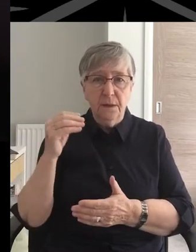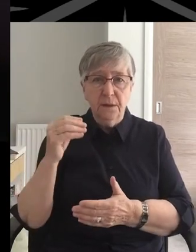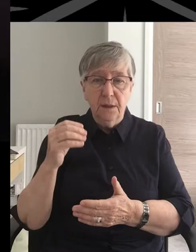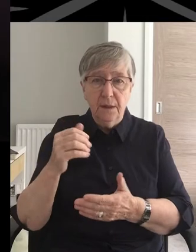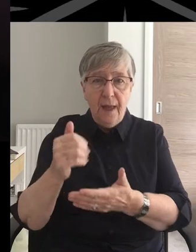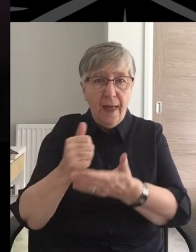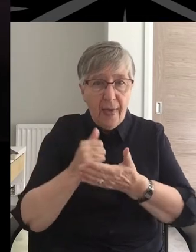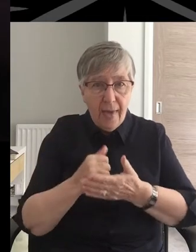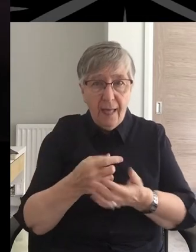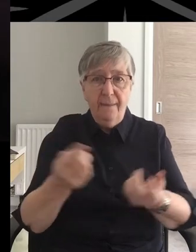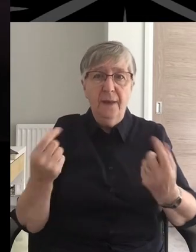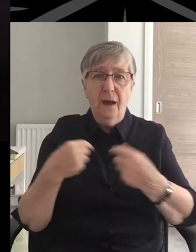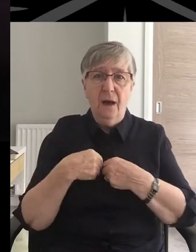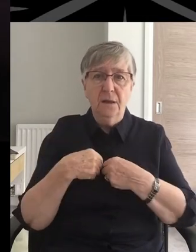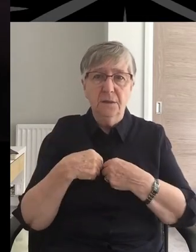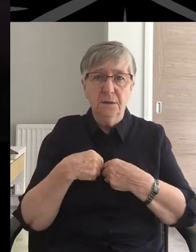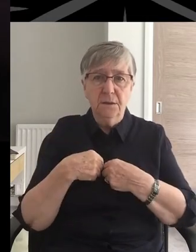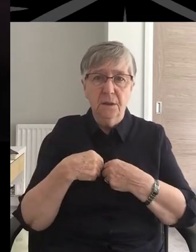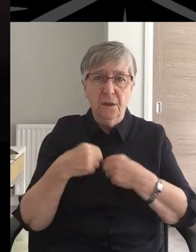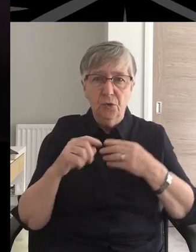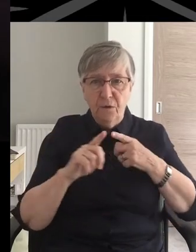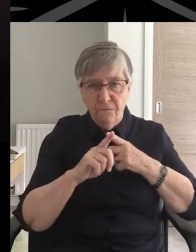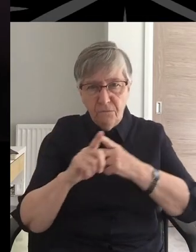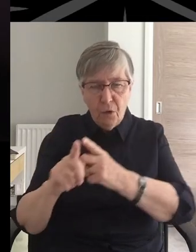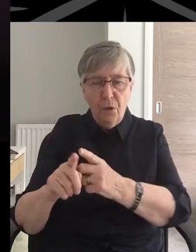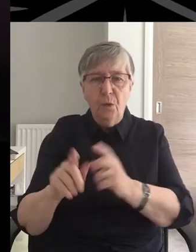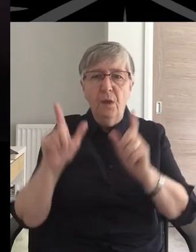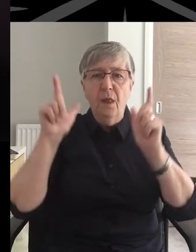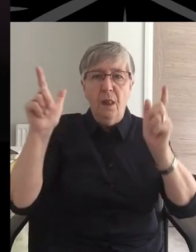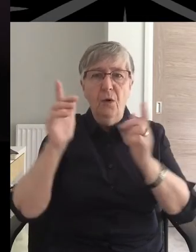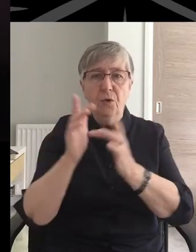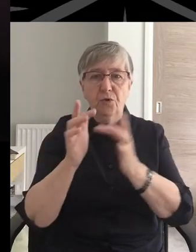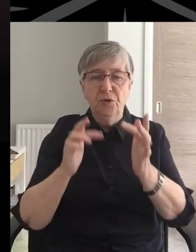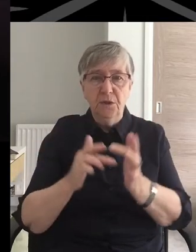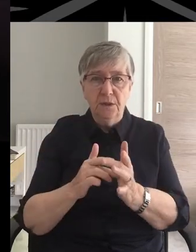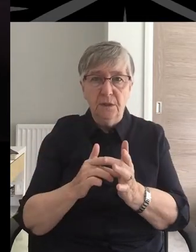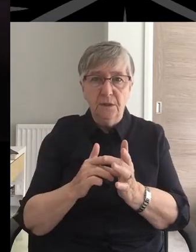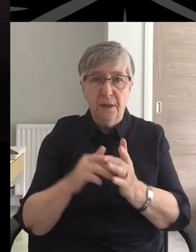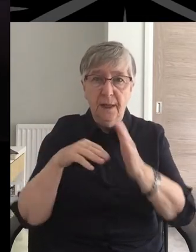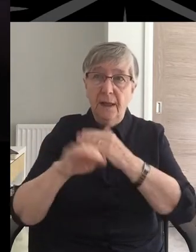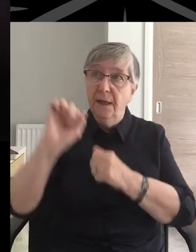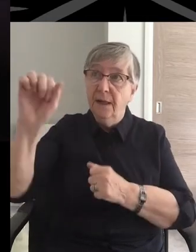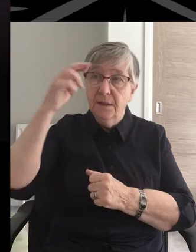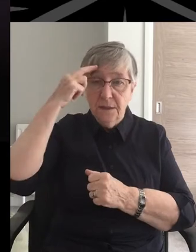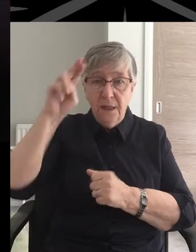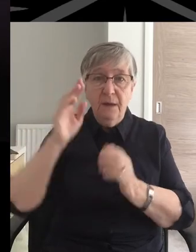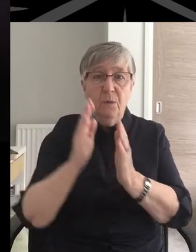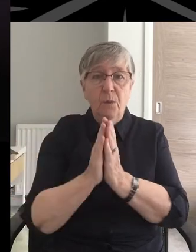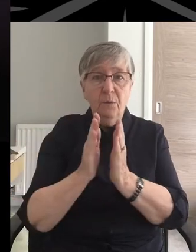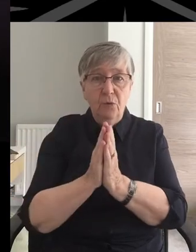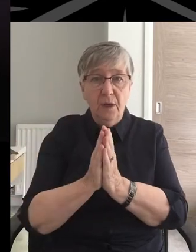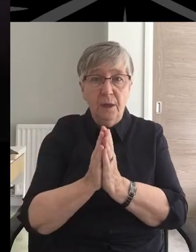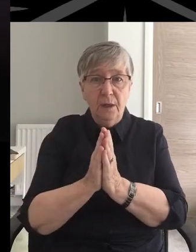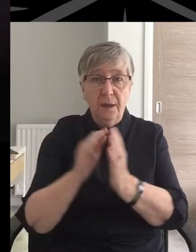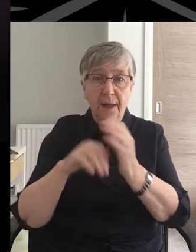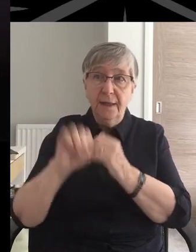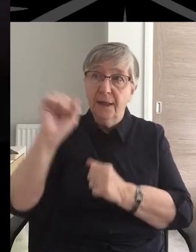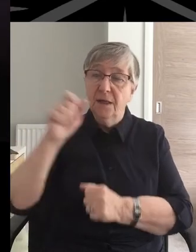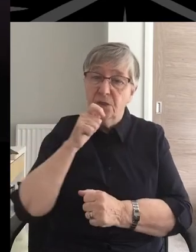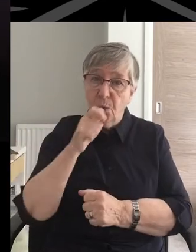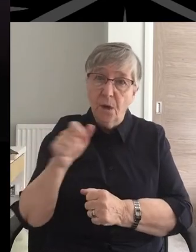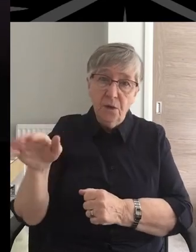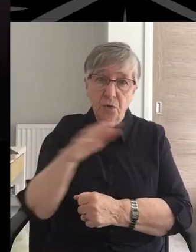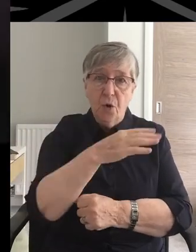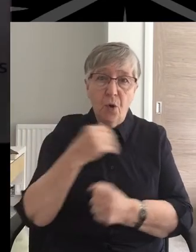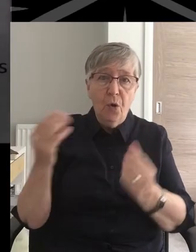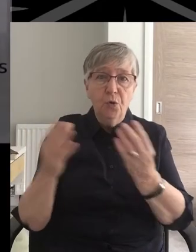helping and enabling us to follow the Lord Jesus, in whose name we pray, and in whose words we